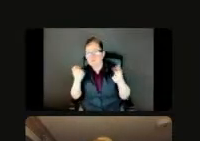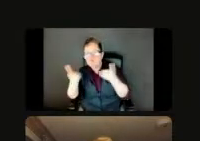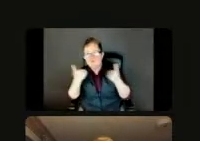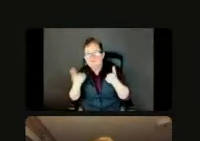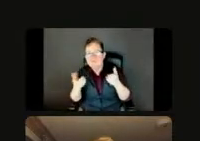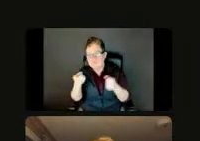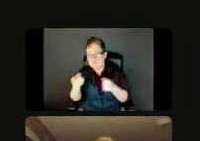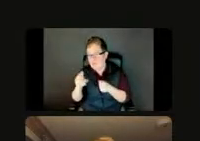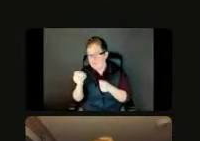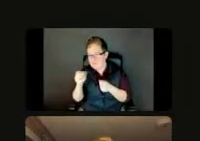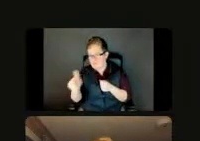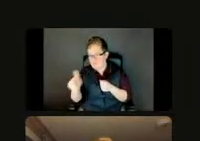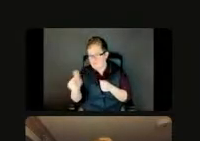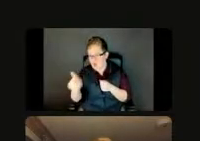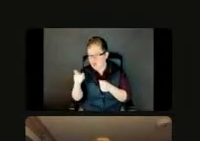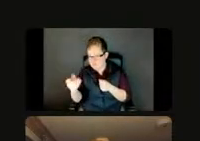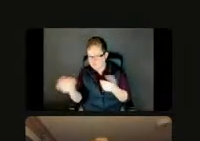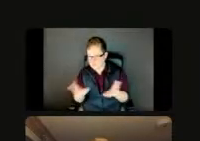something to add here.